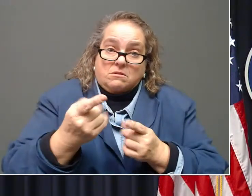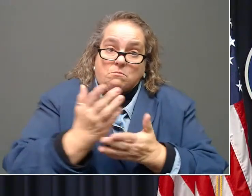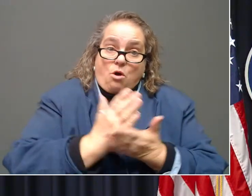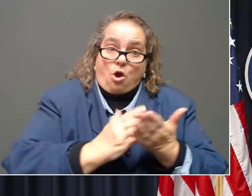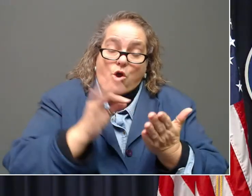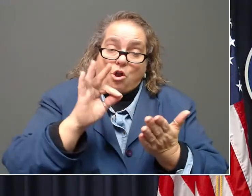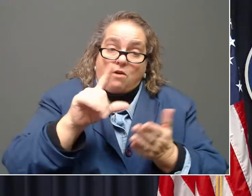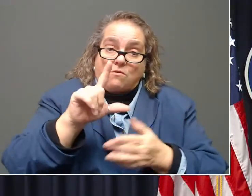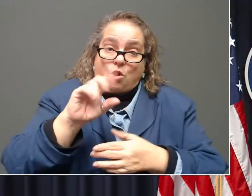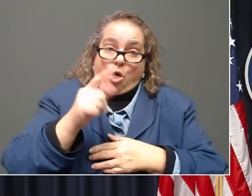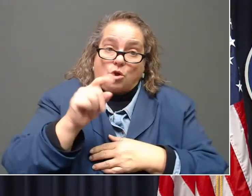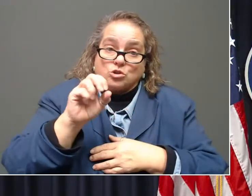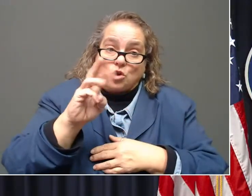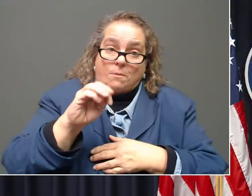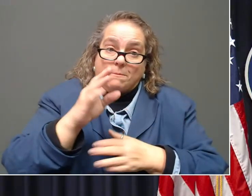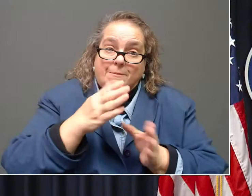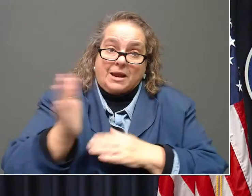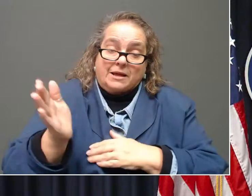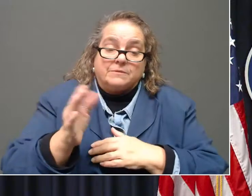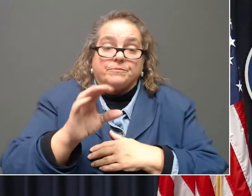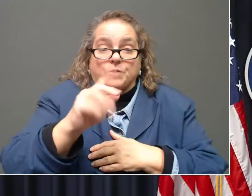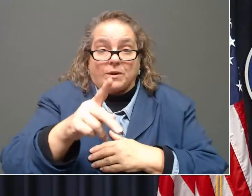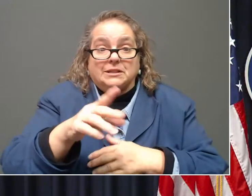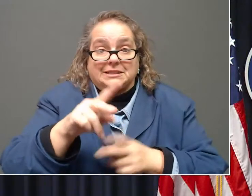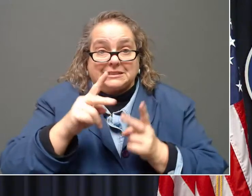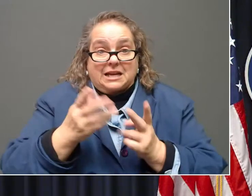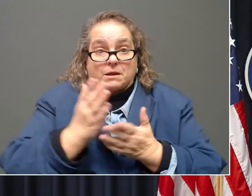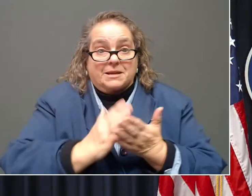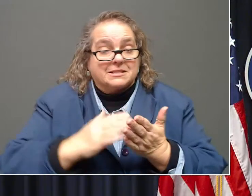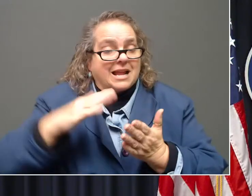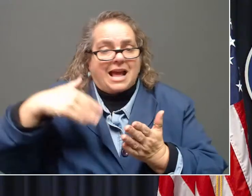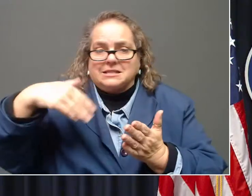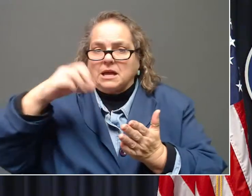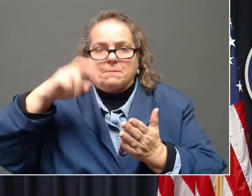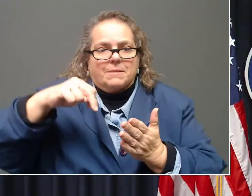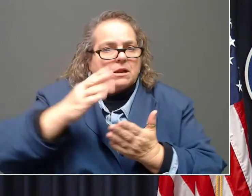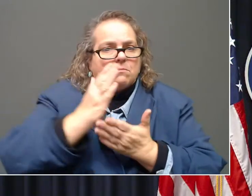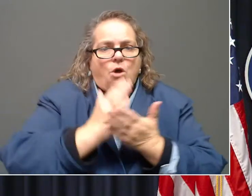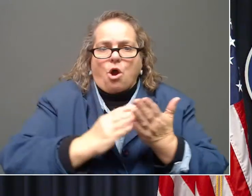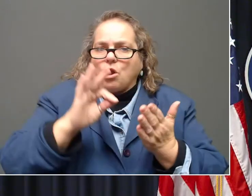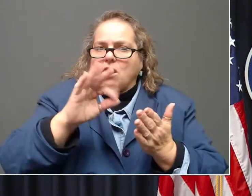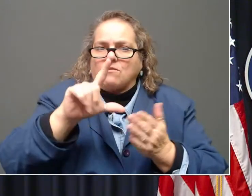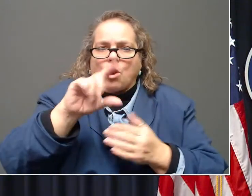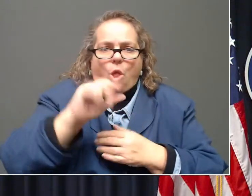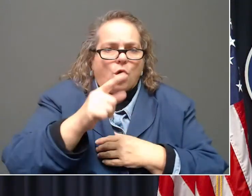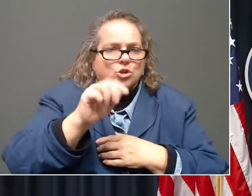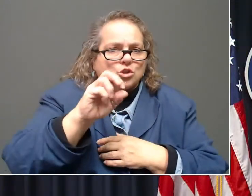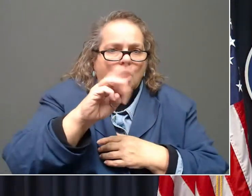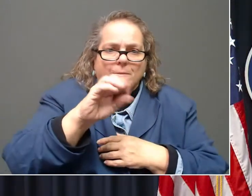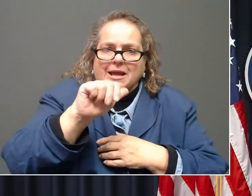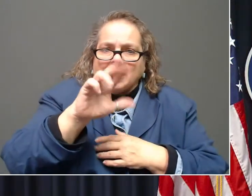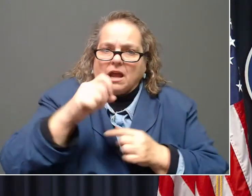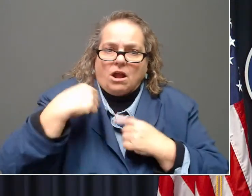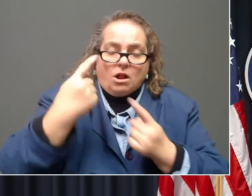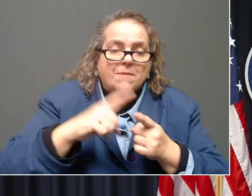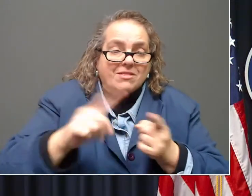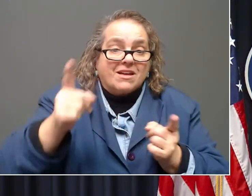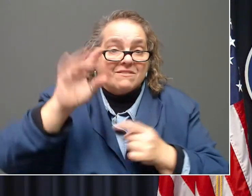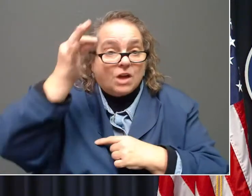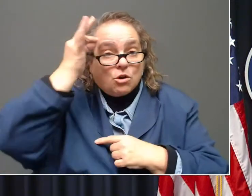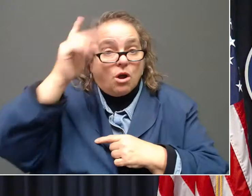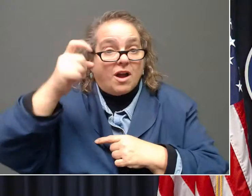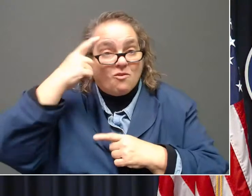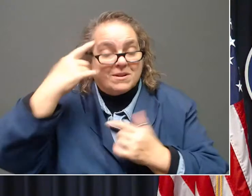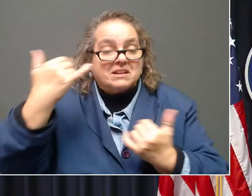vaccines. And I didn't hear Dr. Stack. I was wondering if that's part of the federal pharmacy program. And then the second question